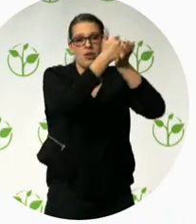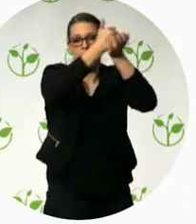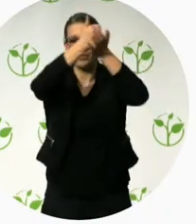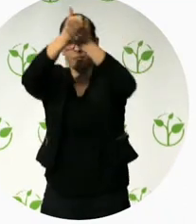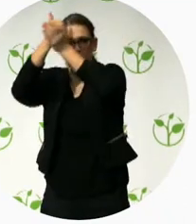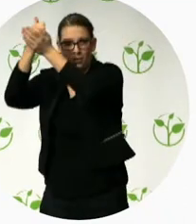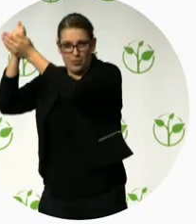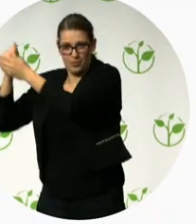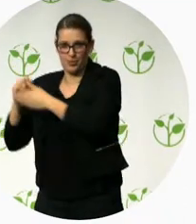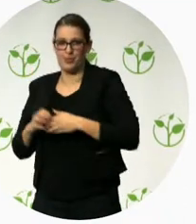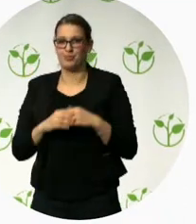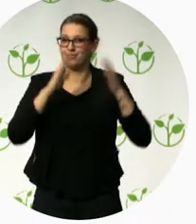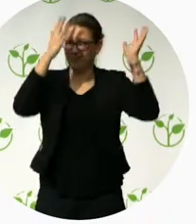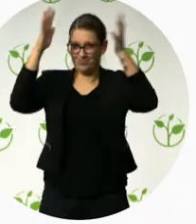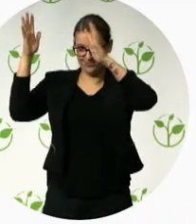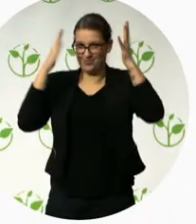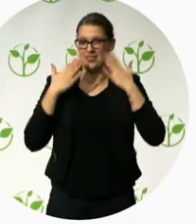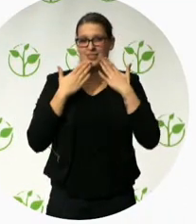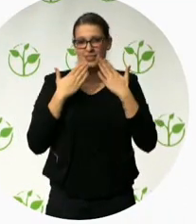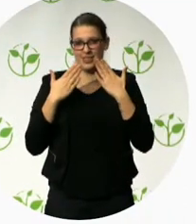much for your time.